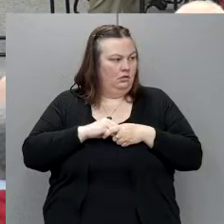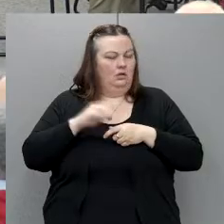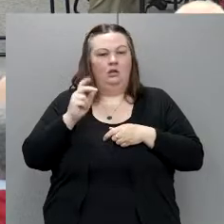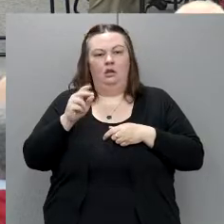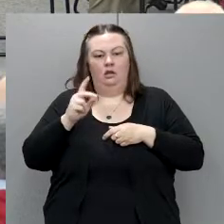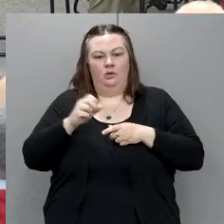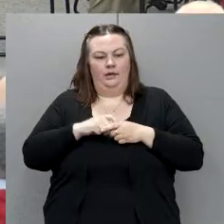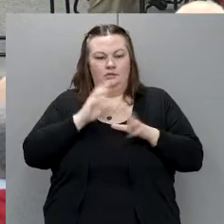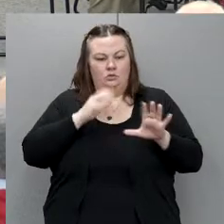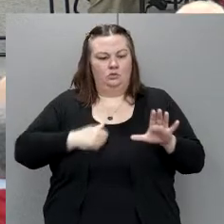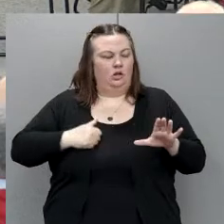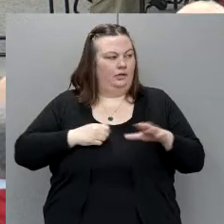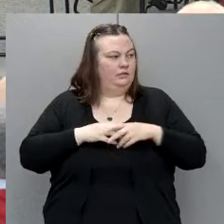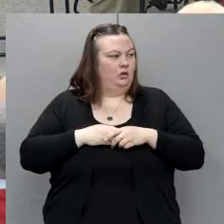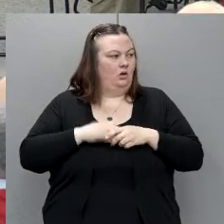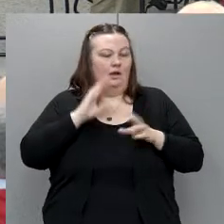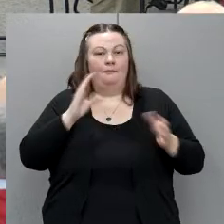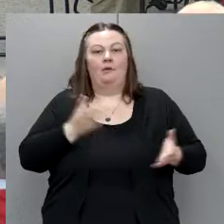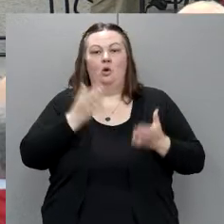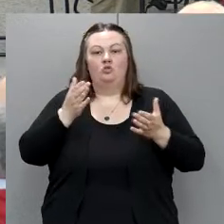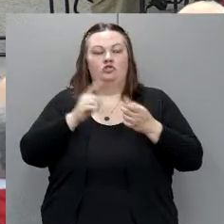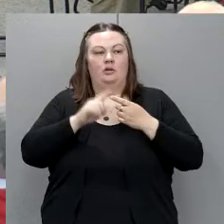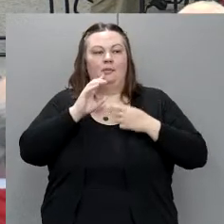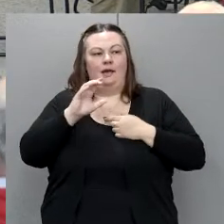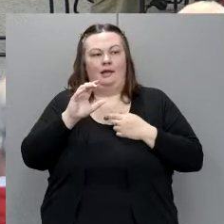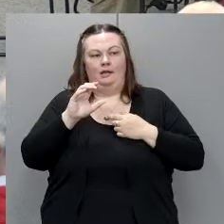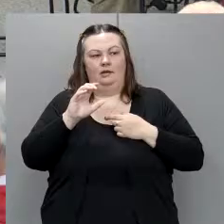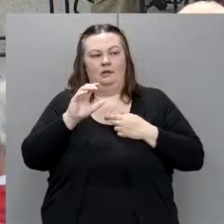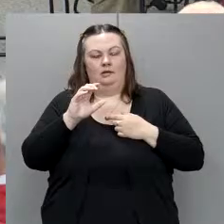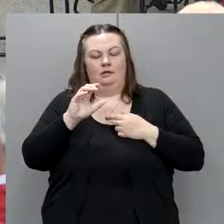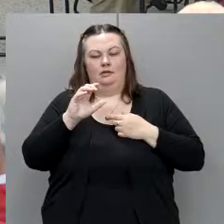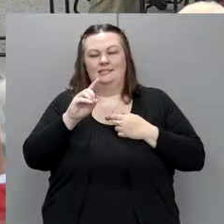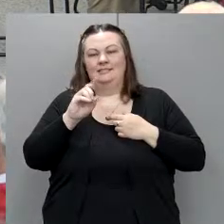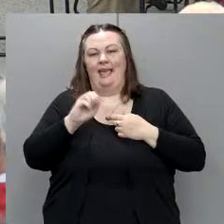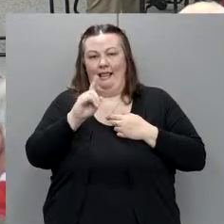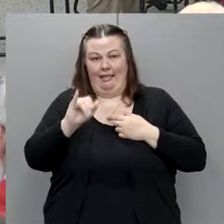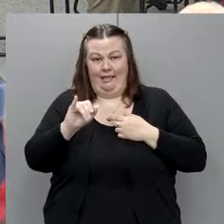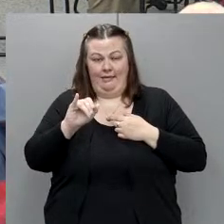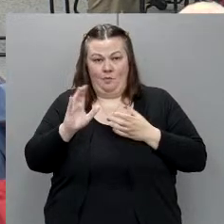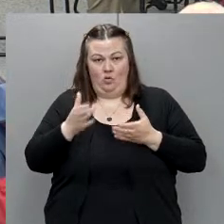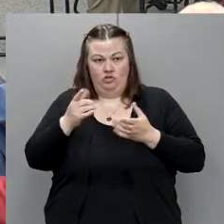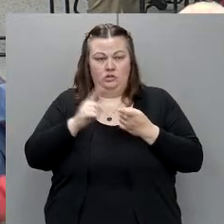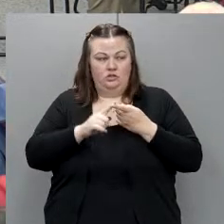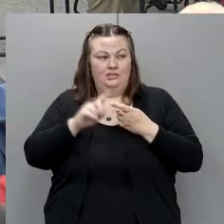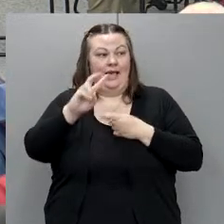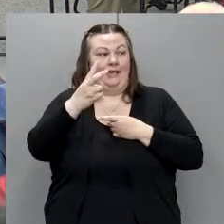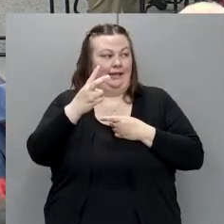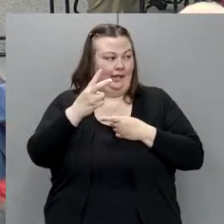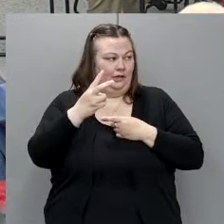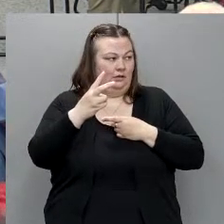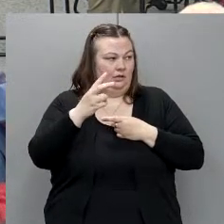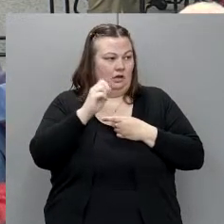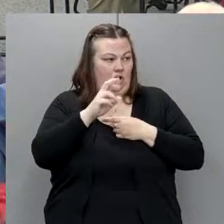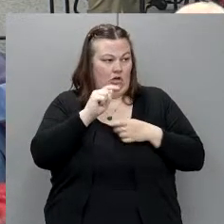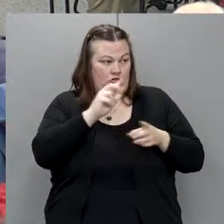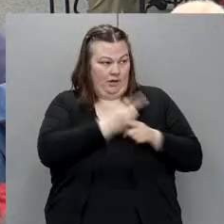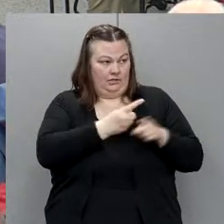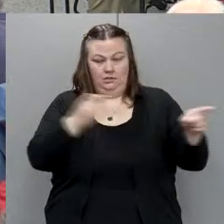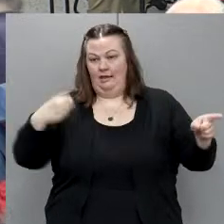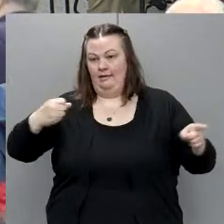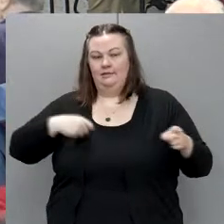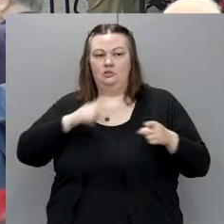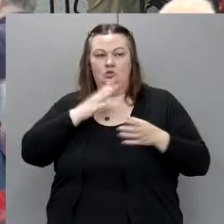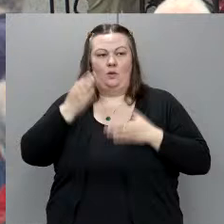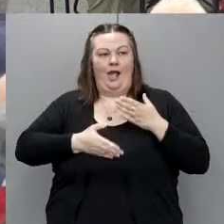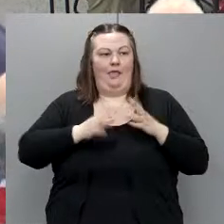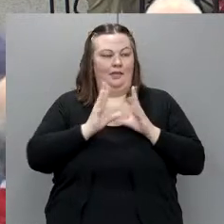Okay, well, I'm sorry. There's been a motion by trustee Daley and seconded by Art, correct? Yeah. To